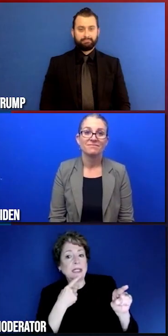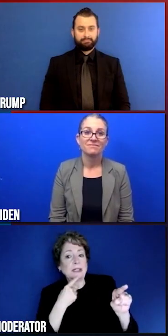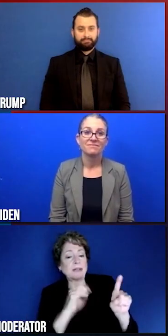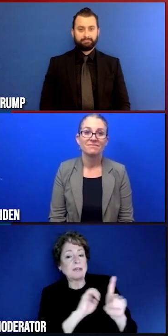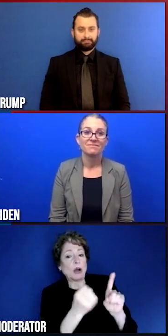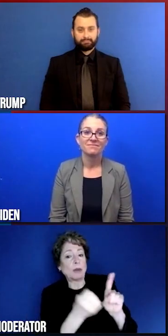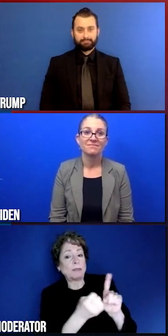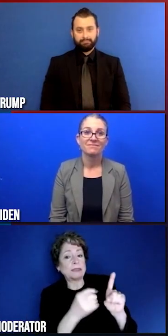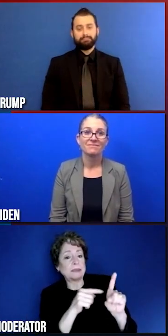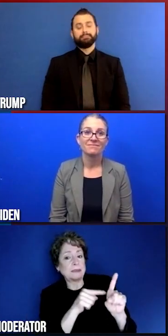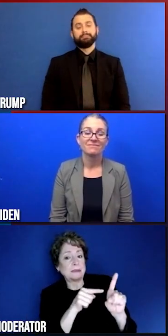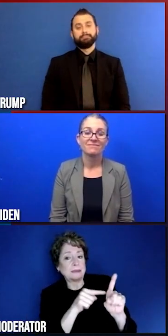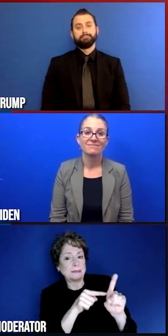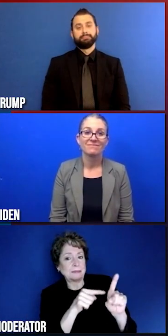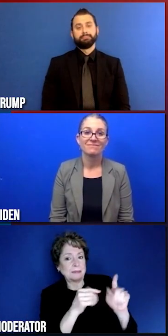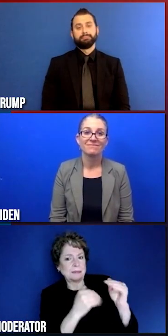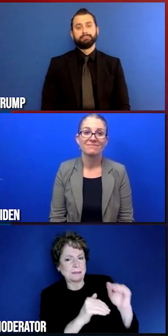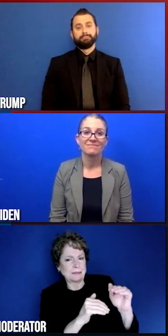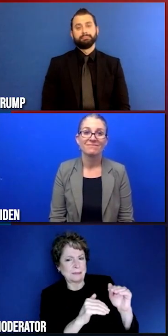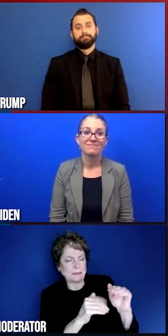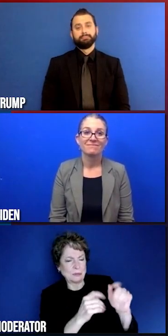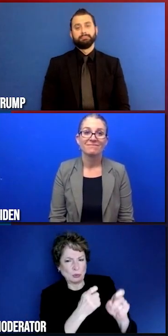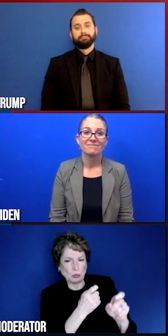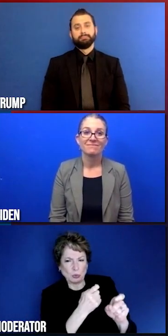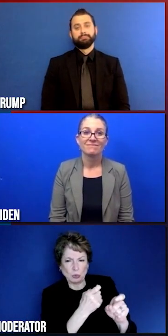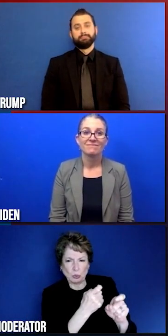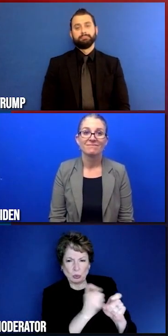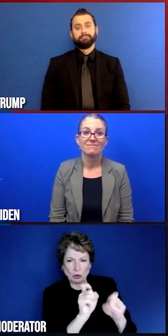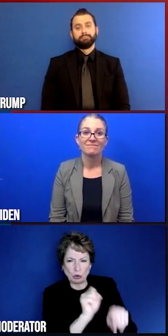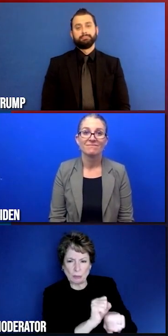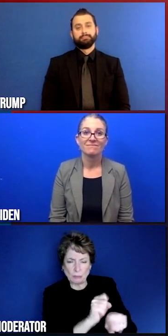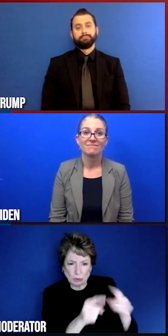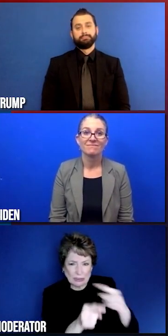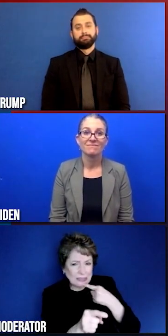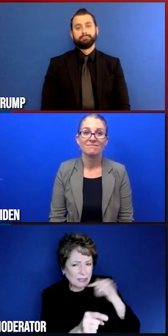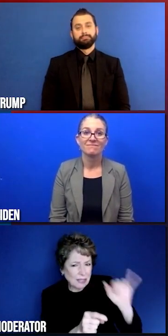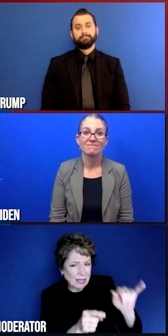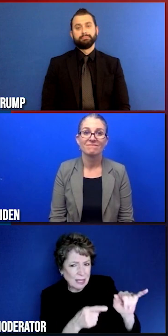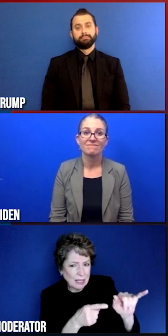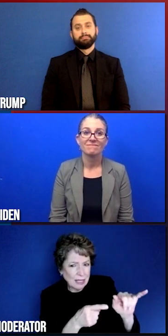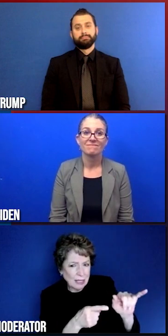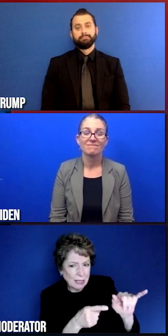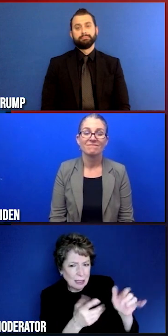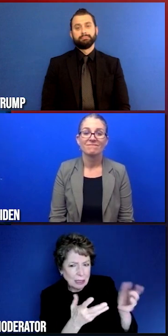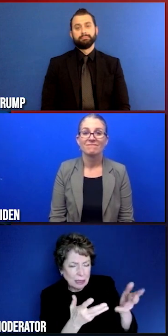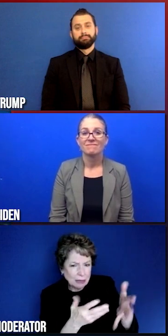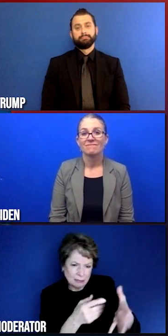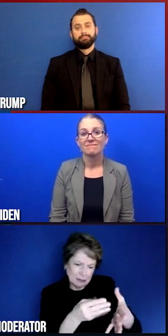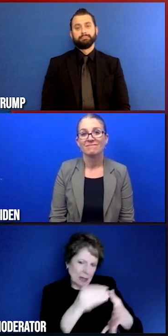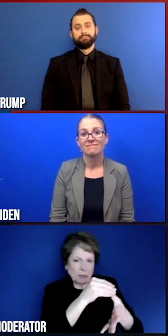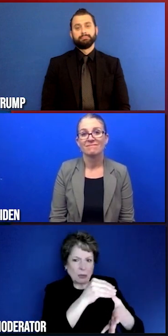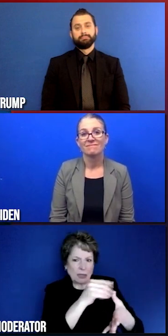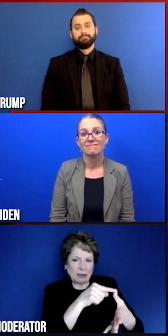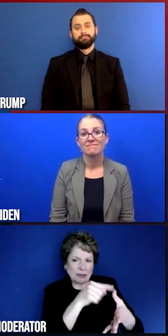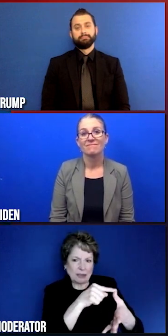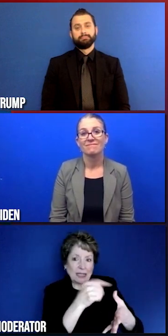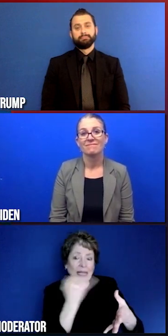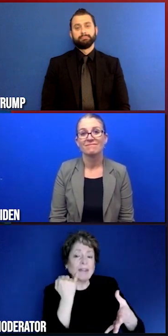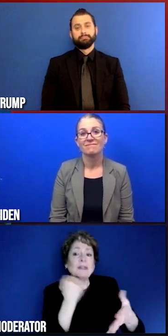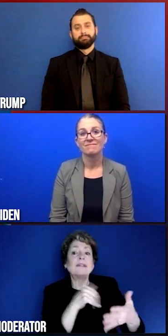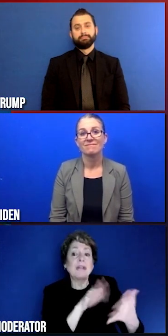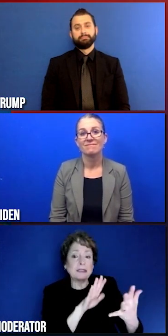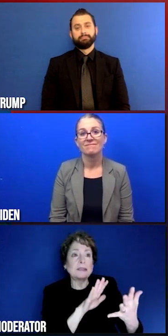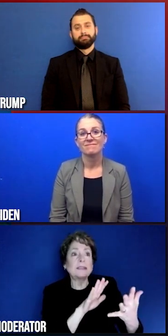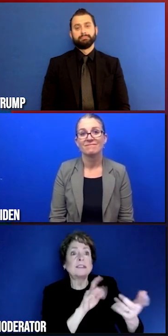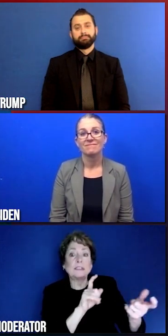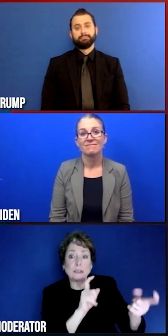President Biden, you have said you see addressing climate change as an opportunity to create new jobs. For each of you, how would you both combat